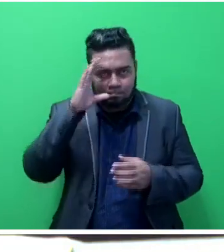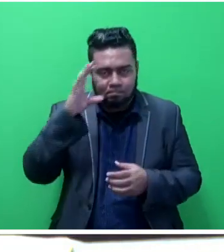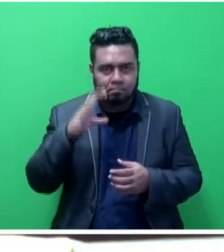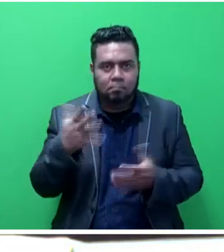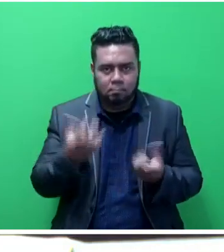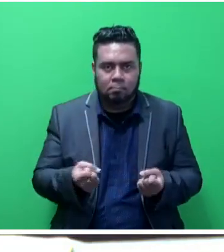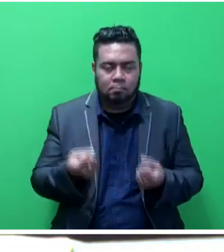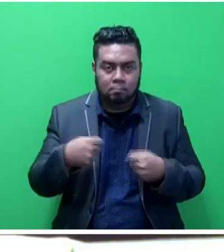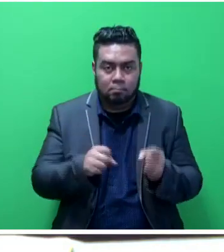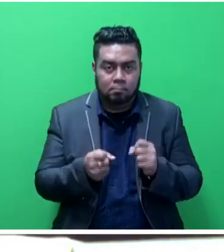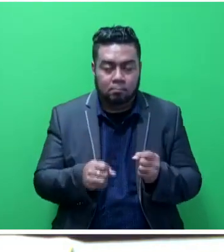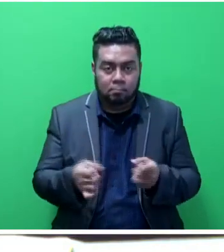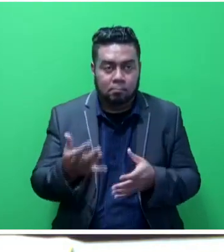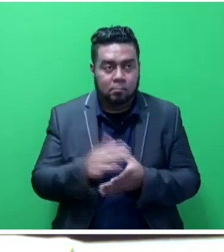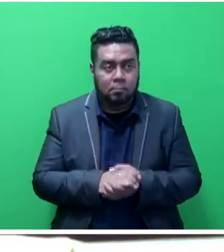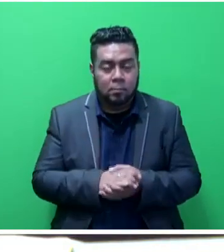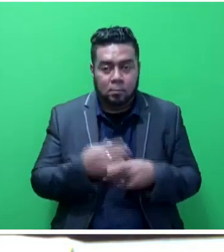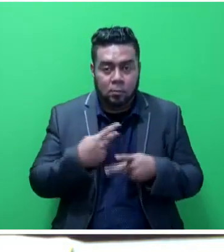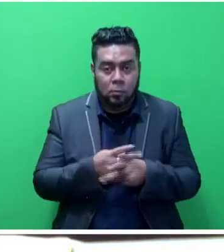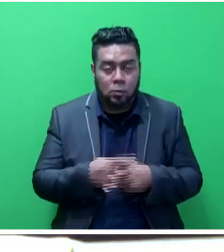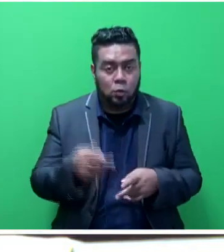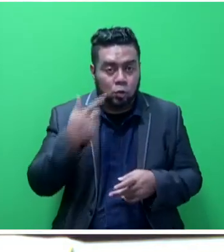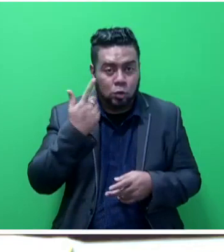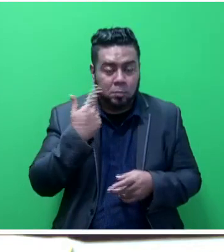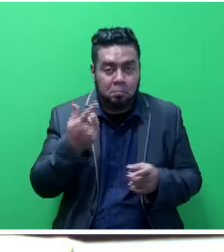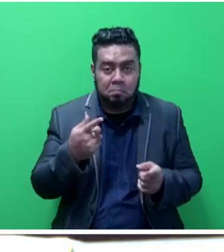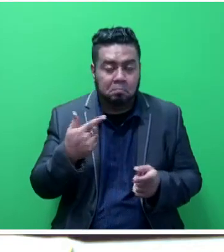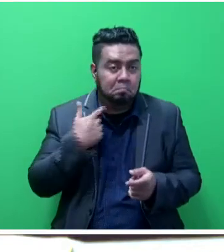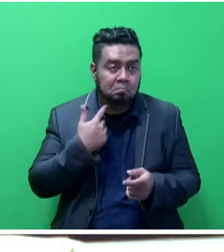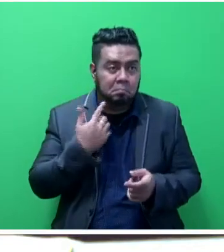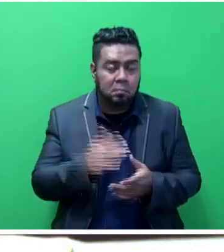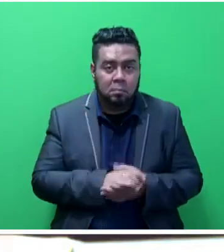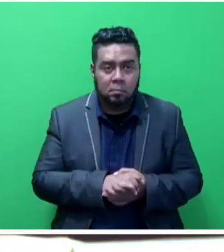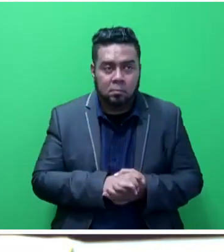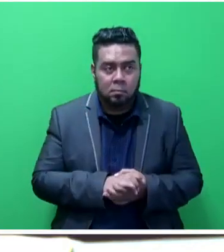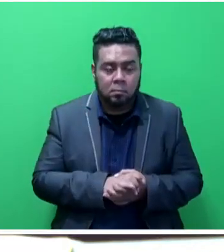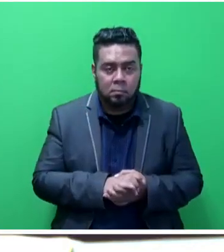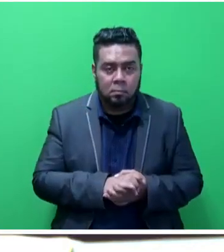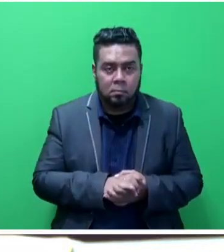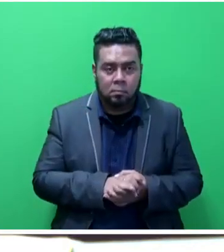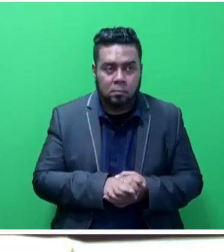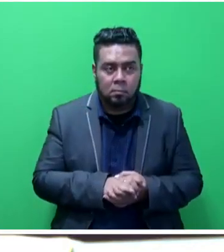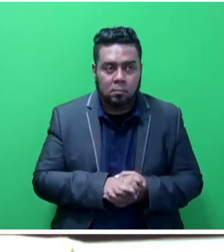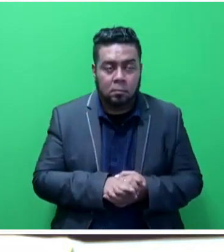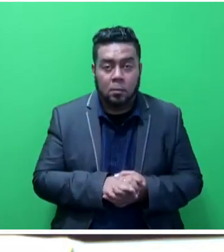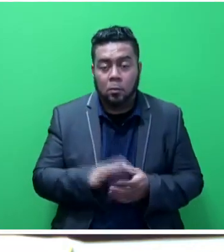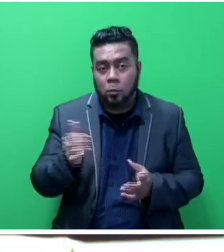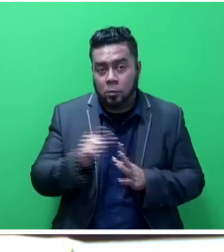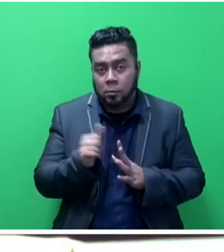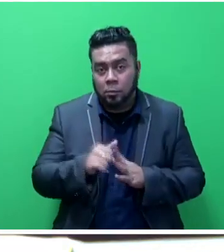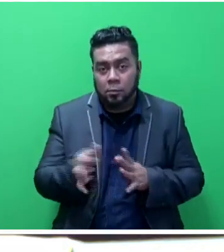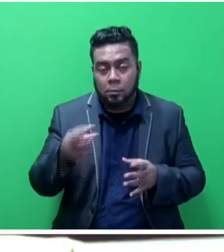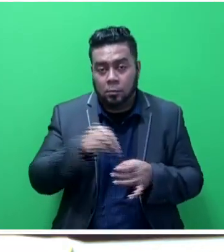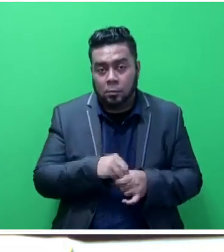strategic advantage in producing sheep meat or its close substitute goat meat, Mr. Speaker said. We're also importing,